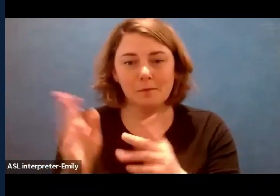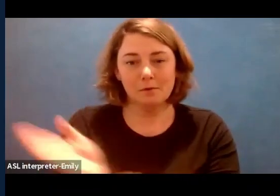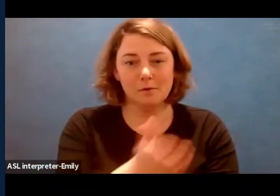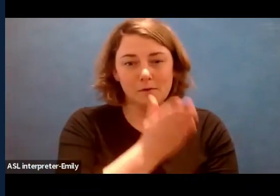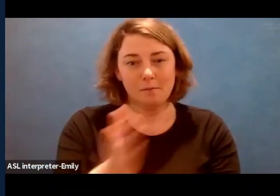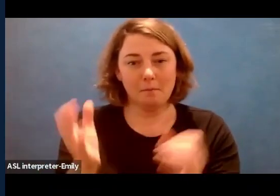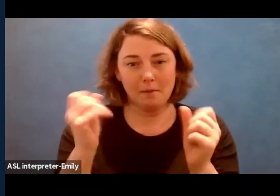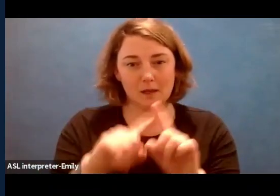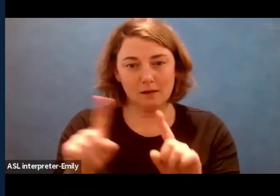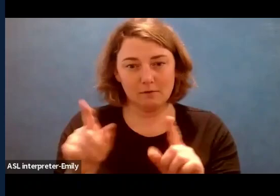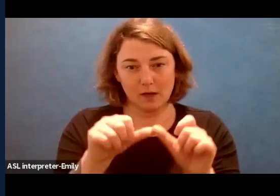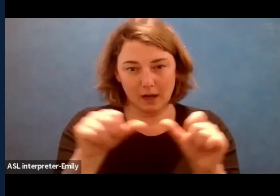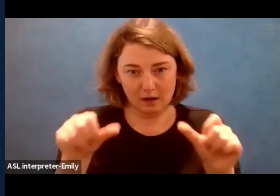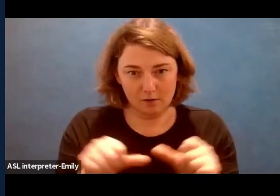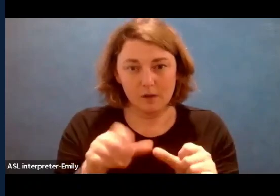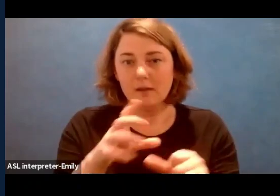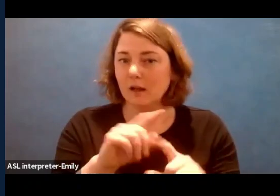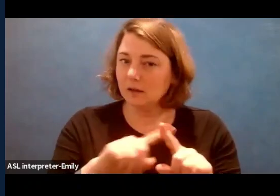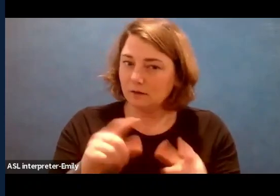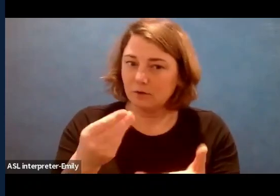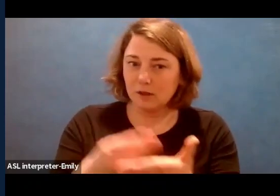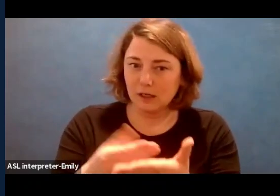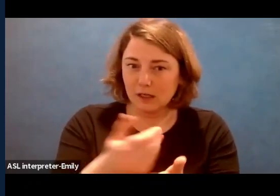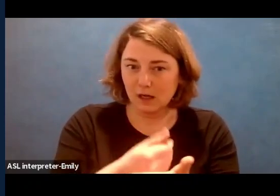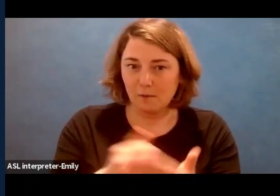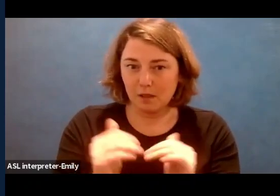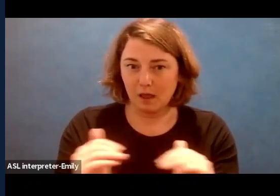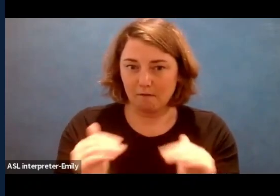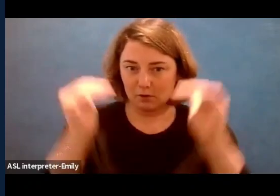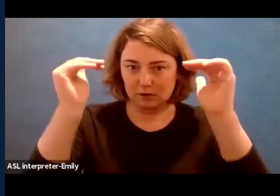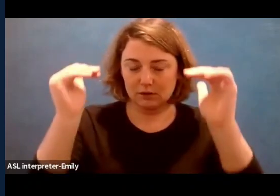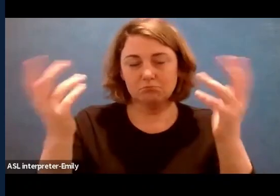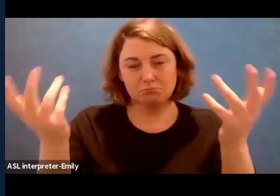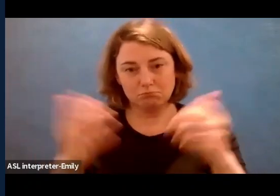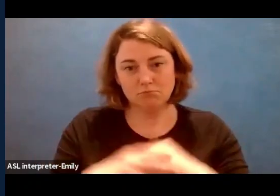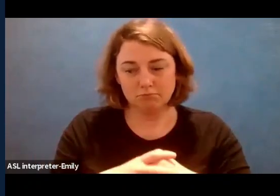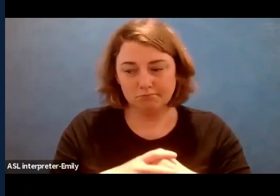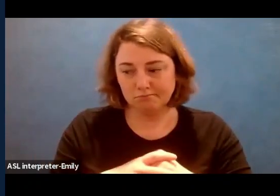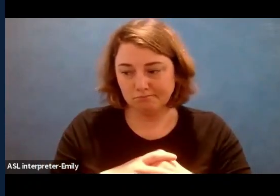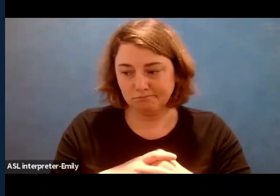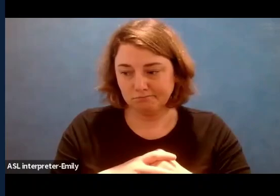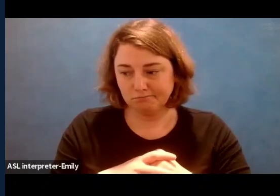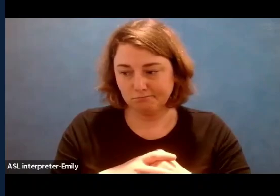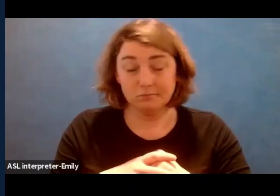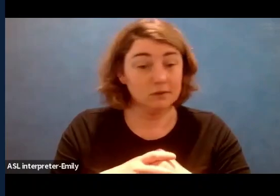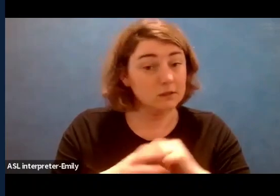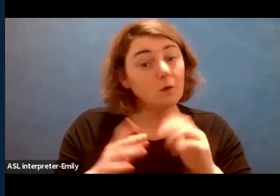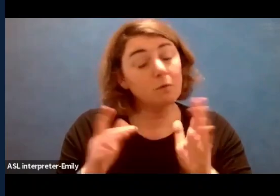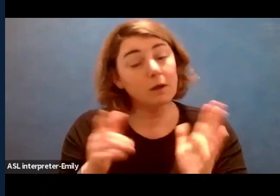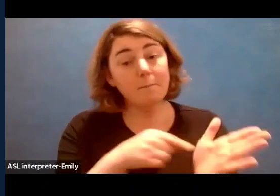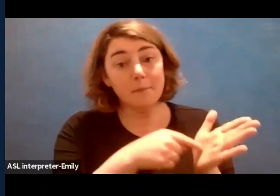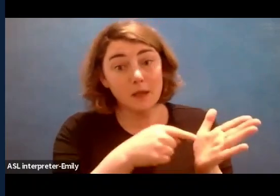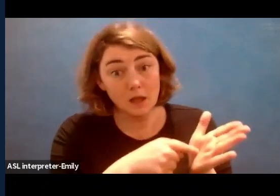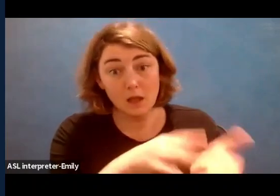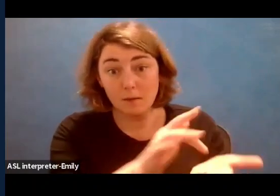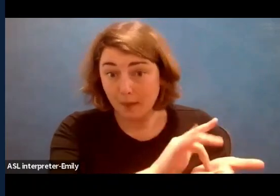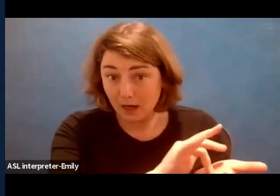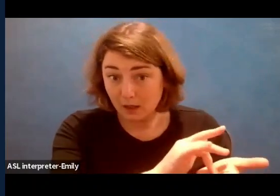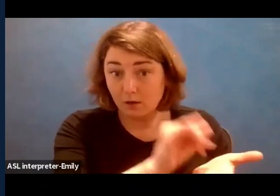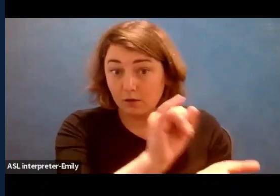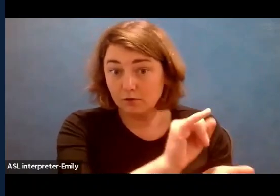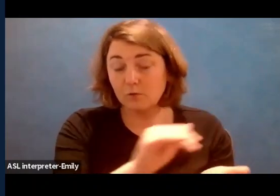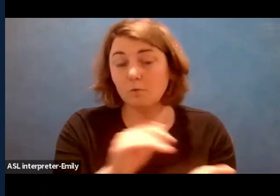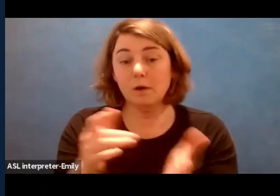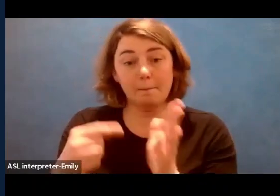areas and different income levels, etc. So we bill medical insurance, we bill